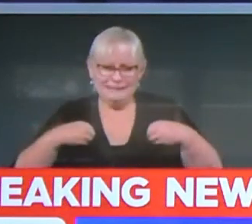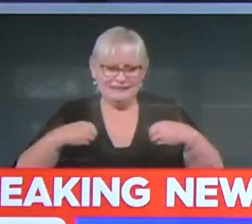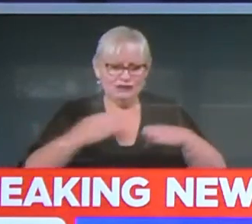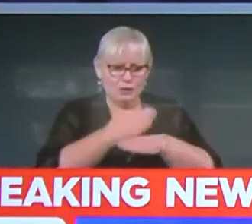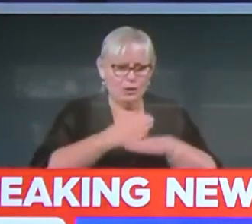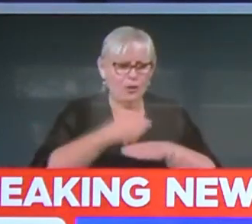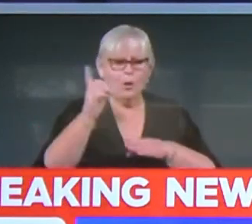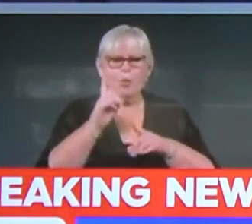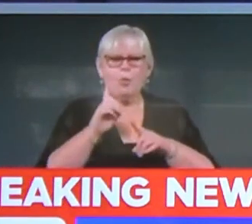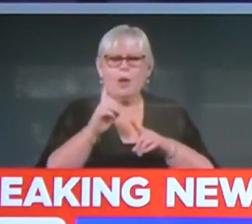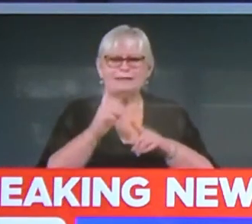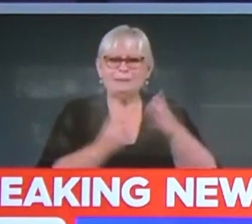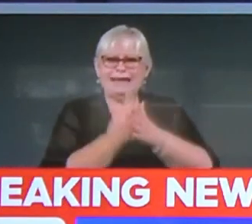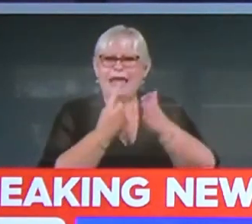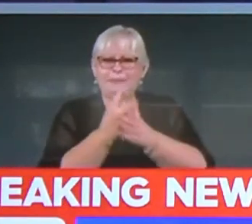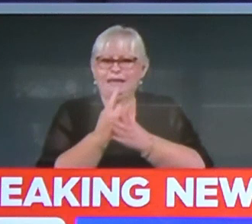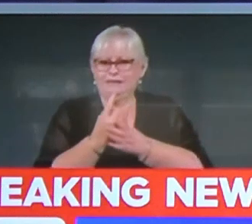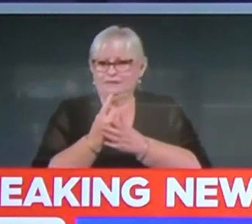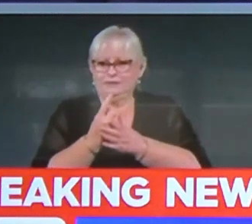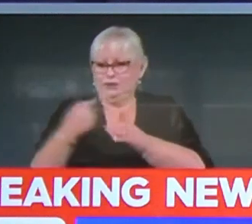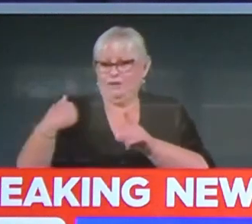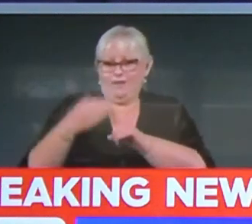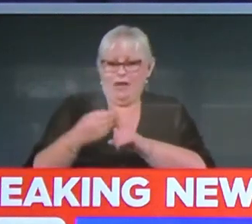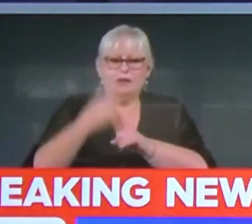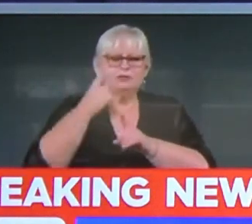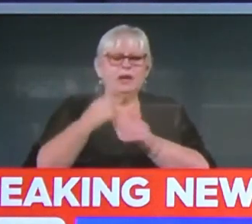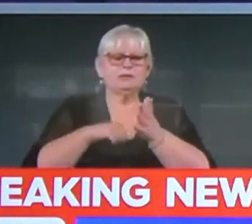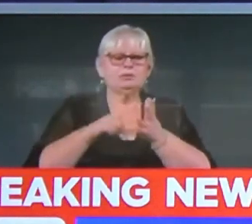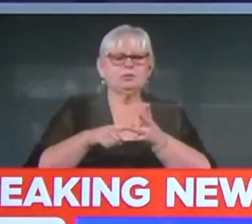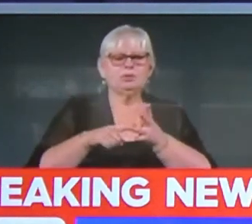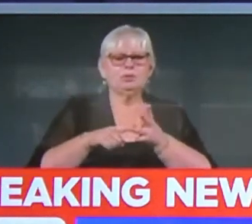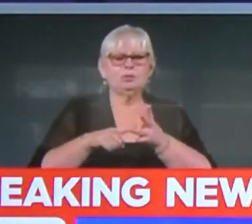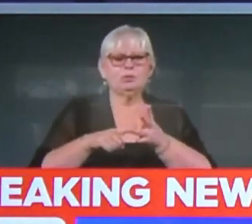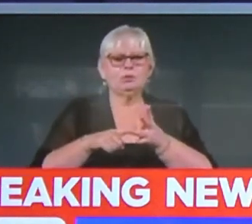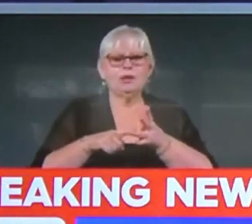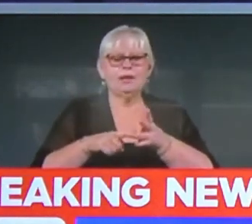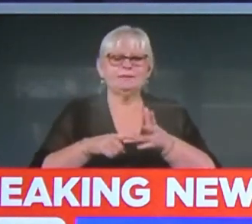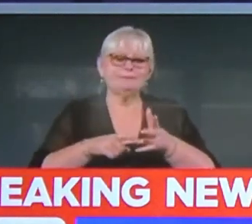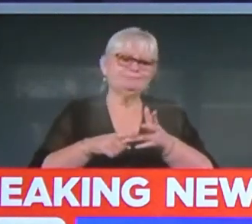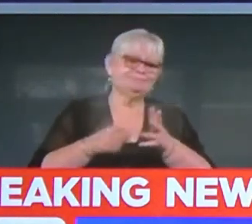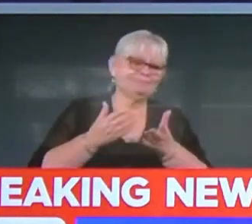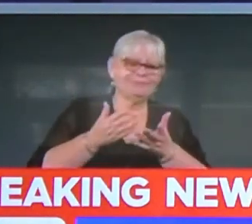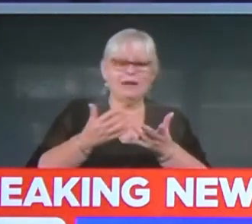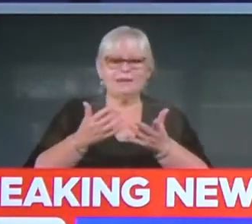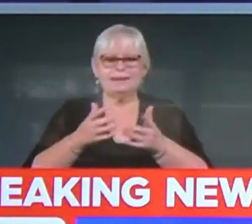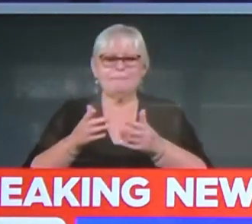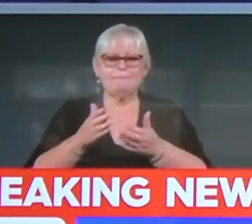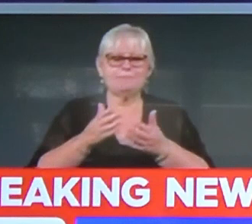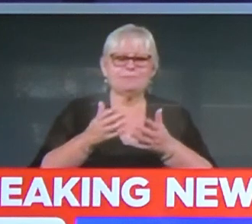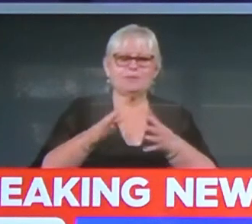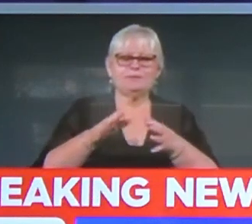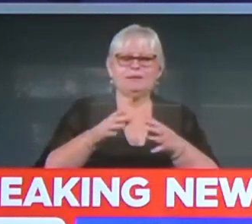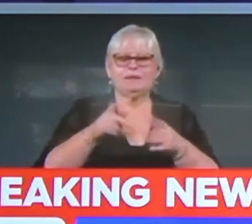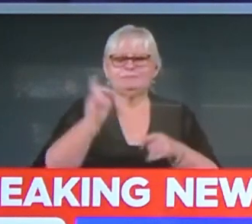What progress, if any, has been made tonight on trying to, ease people's rent bills, waive them, lift land taxes or whatever?